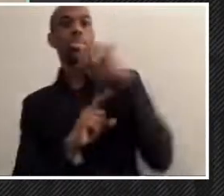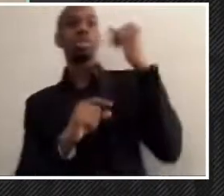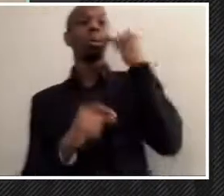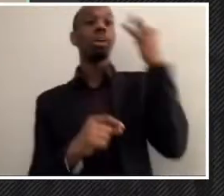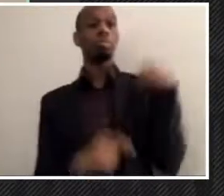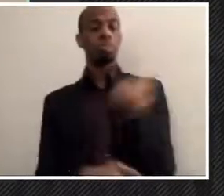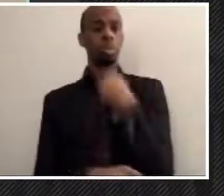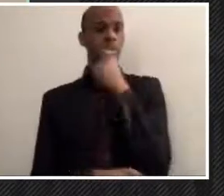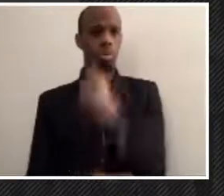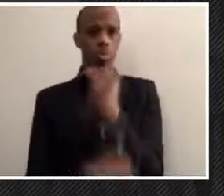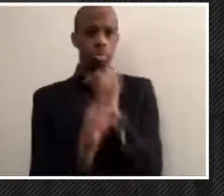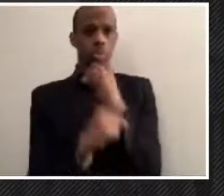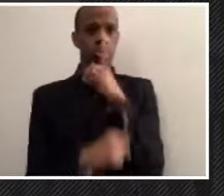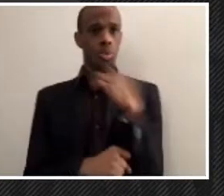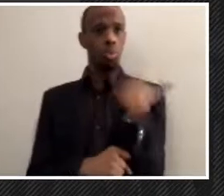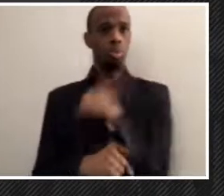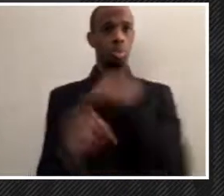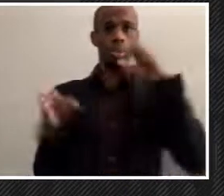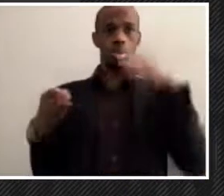not doing the real work.